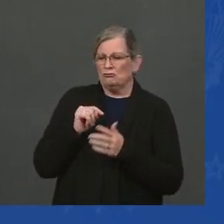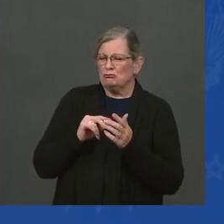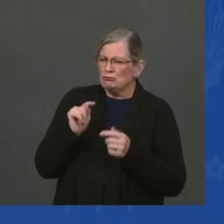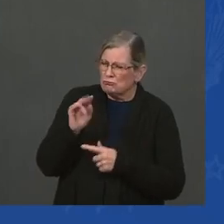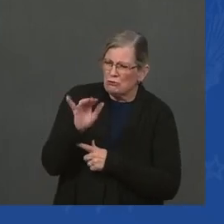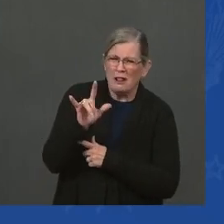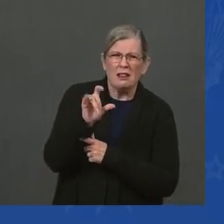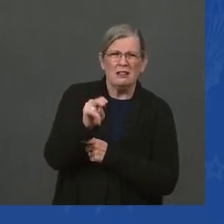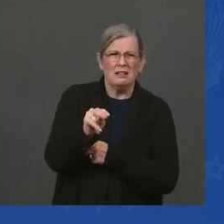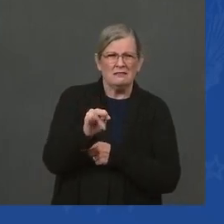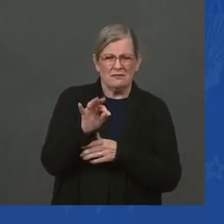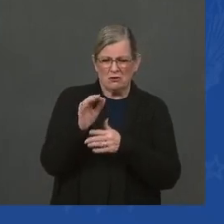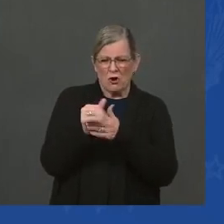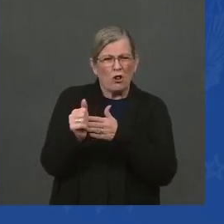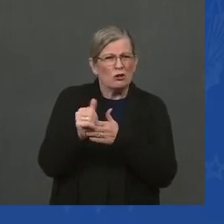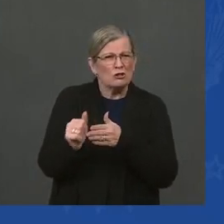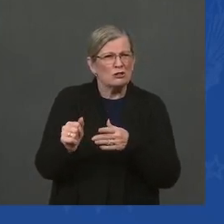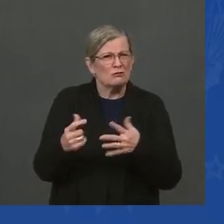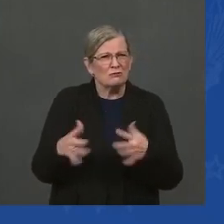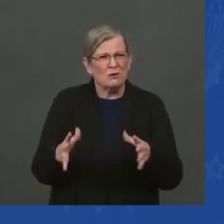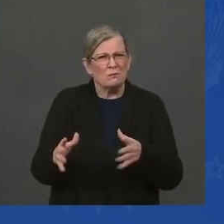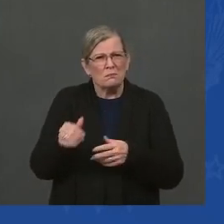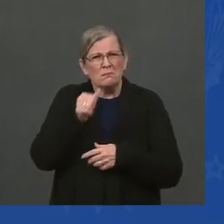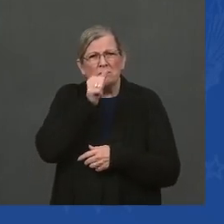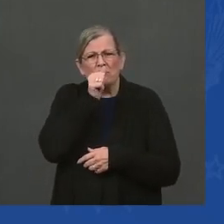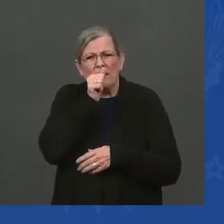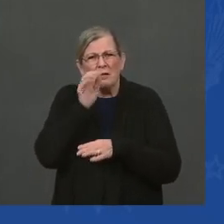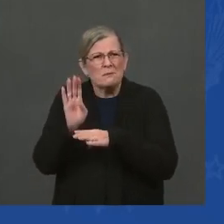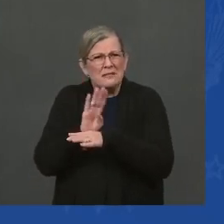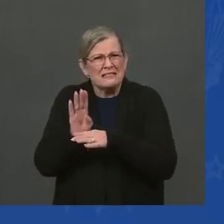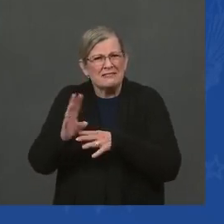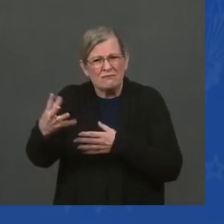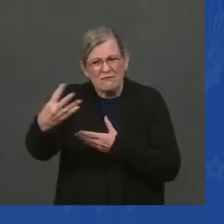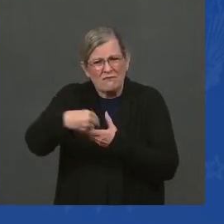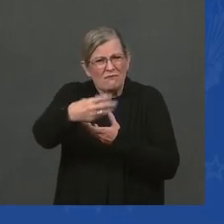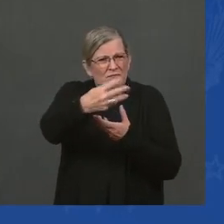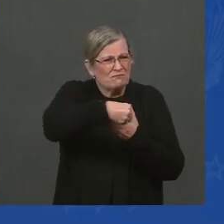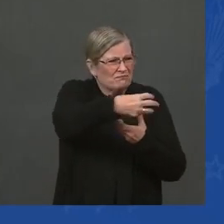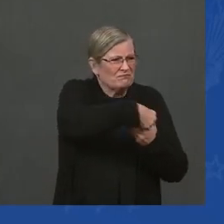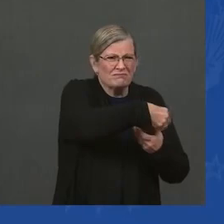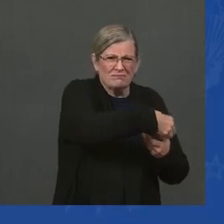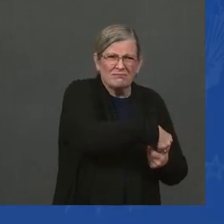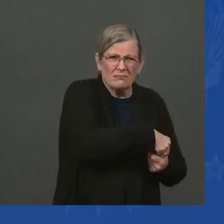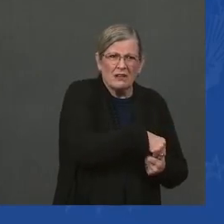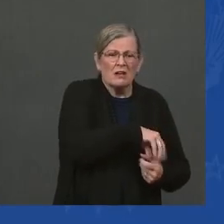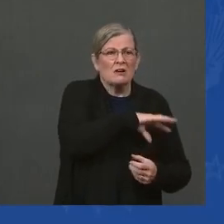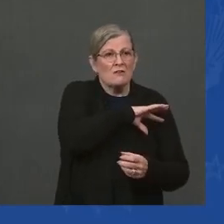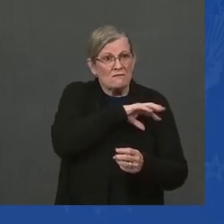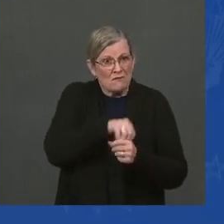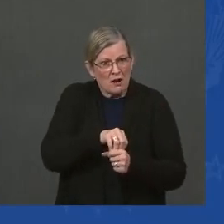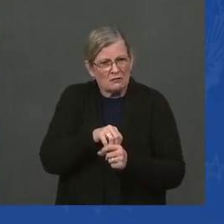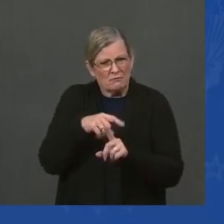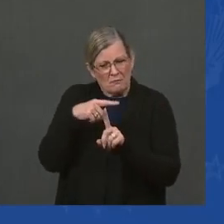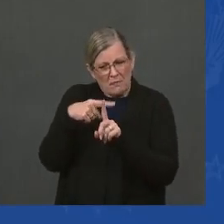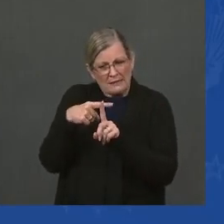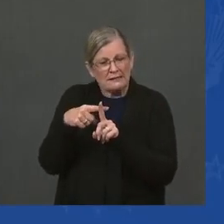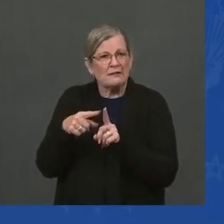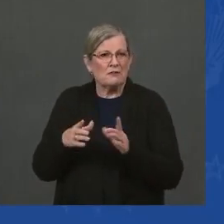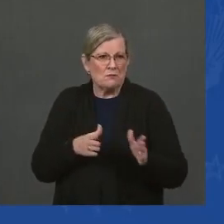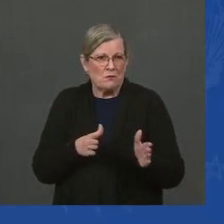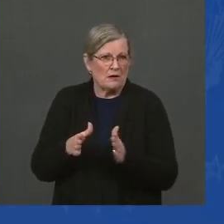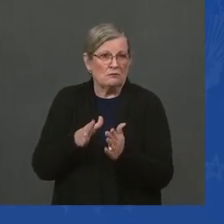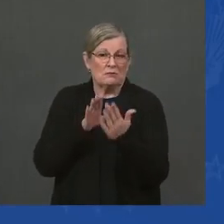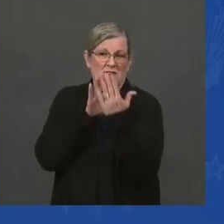to play and they're going to play an incredibly positive part in dealing with these problems. It's real.